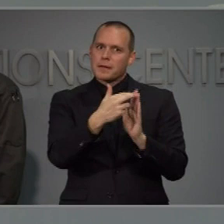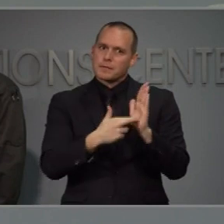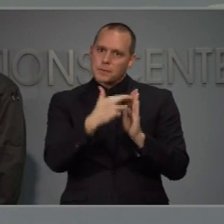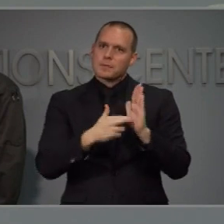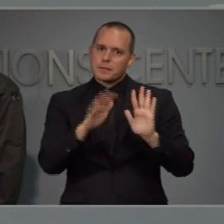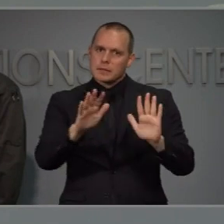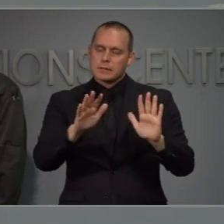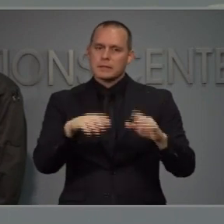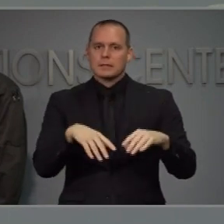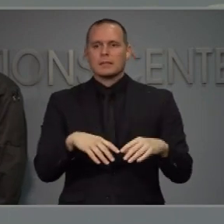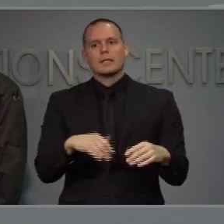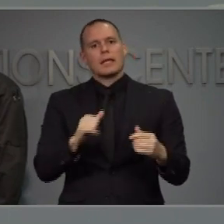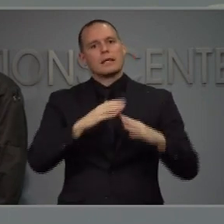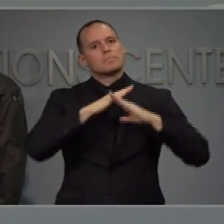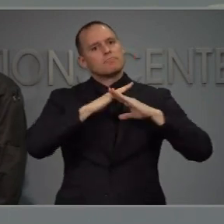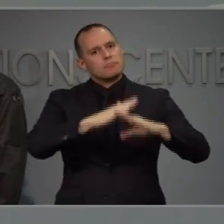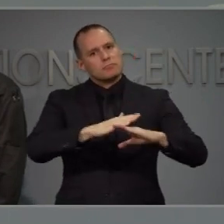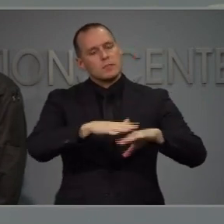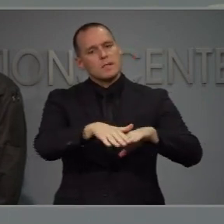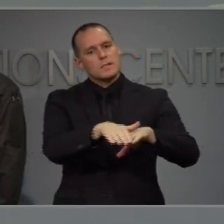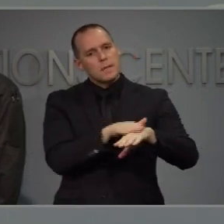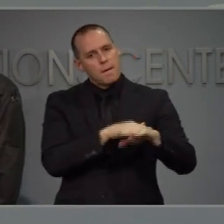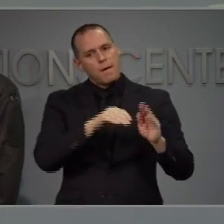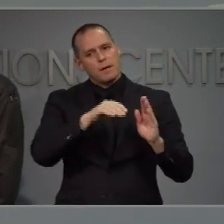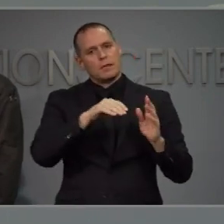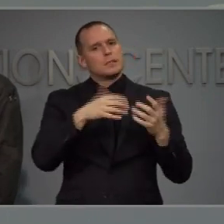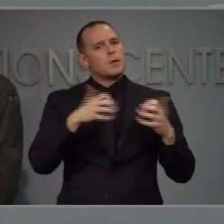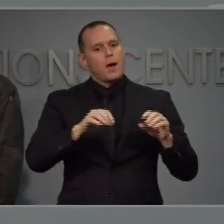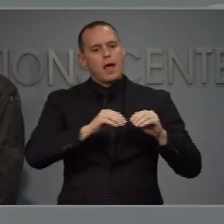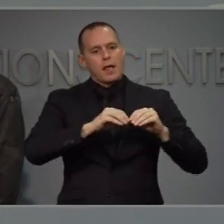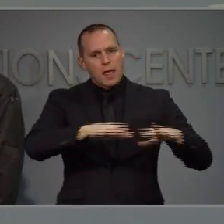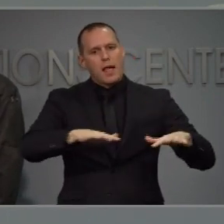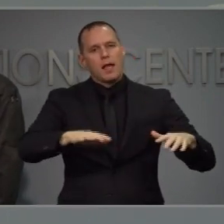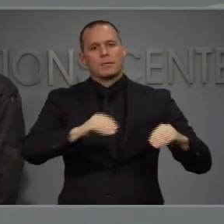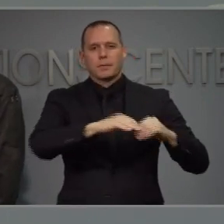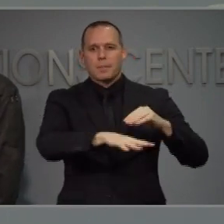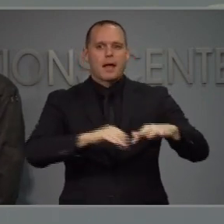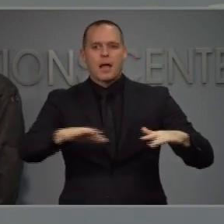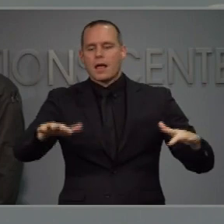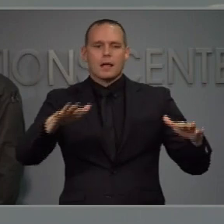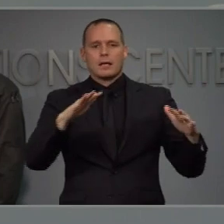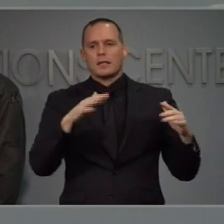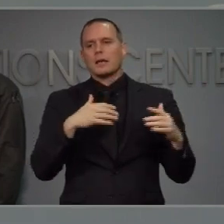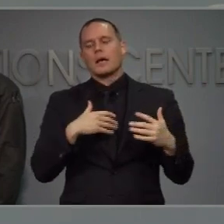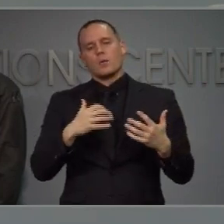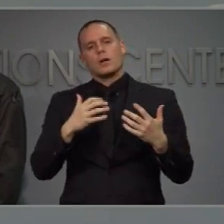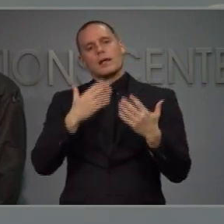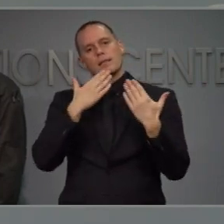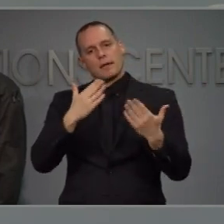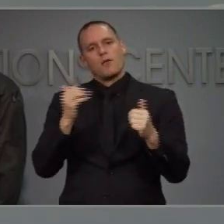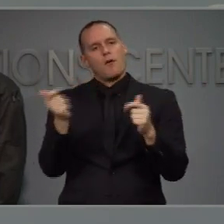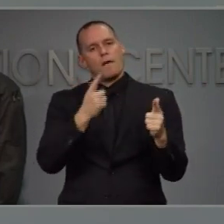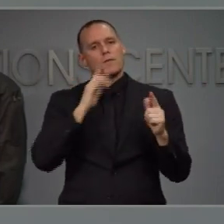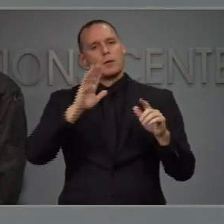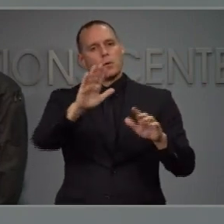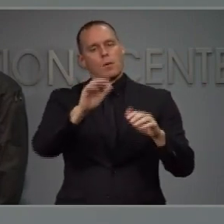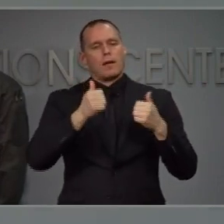spread of the virus. We all play a part in this, and so I just thank everyone for their efforts.